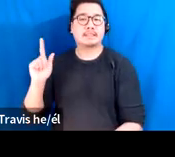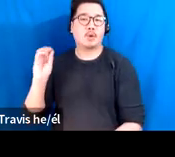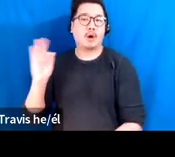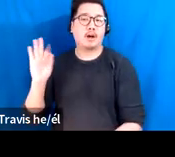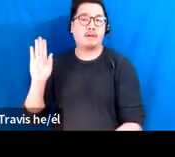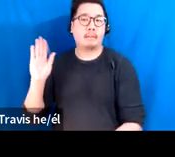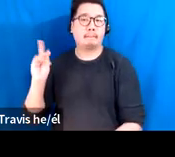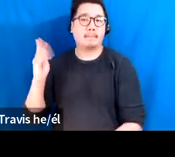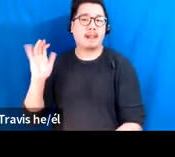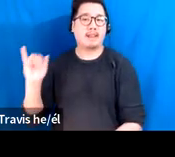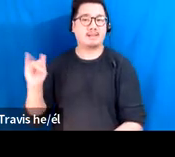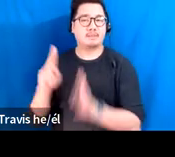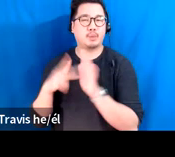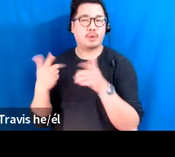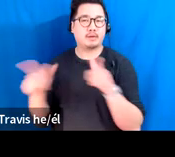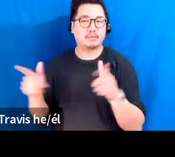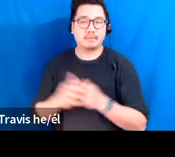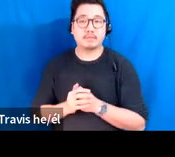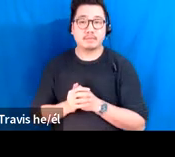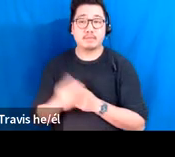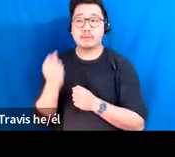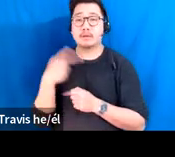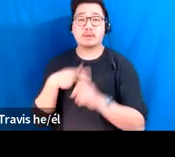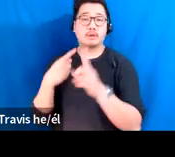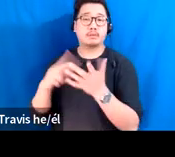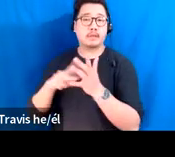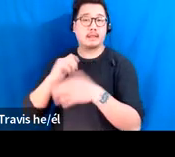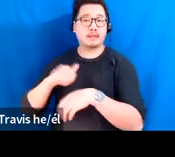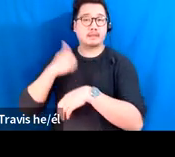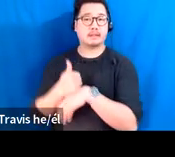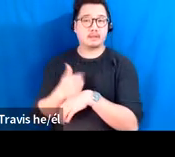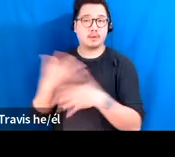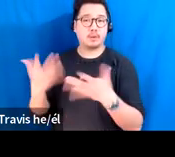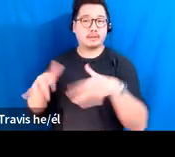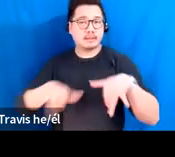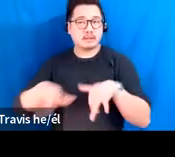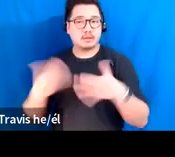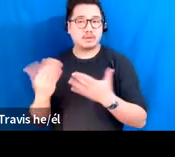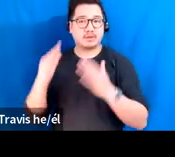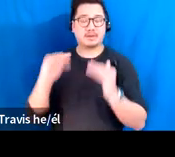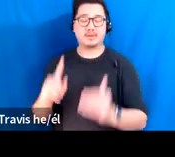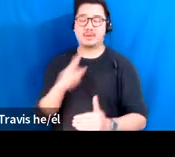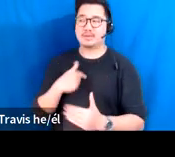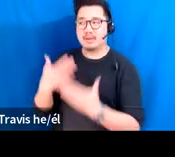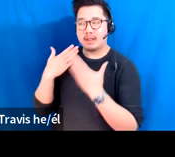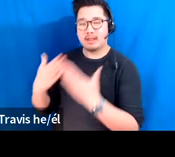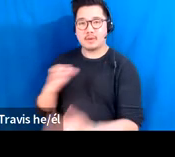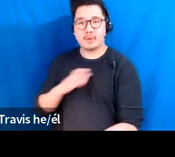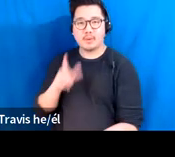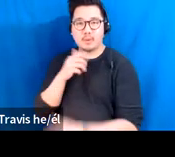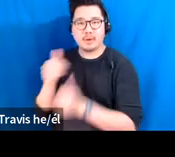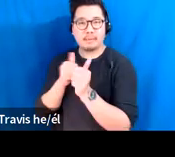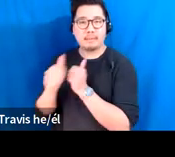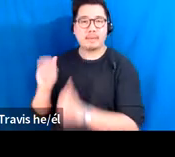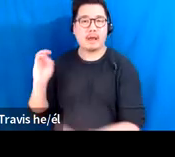strategy is setting the standards and expectations i'm grateful to this school committee for passing the mass core common